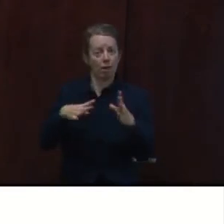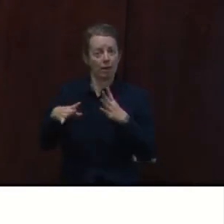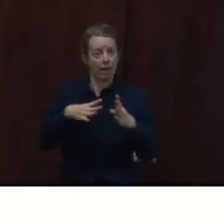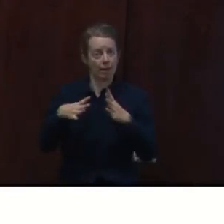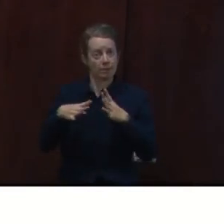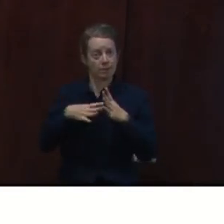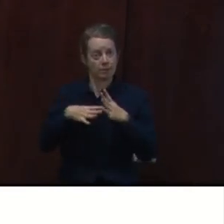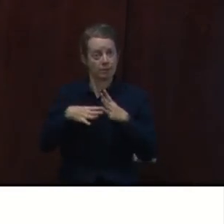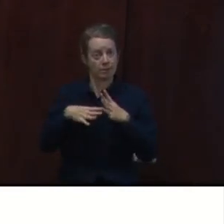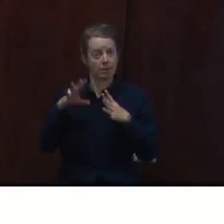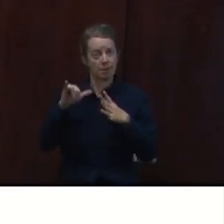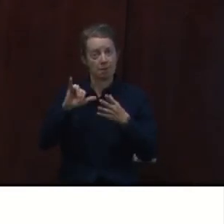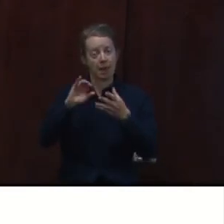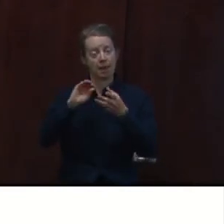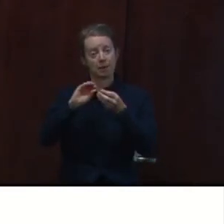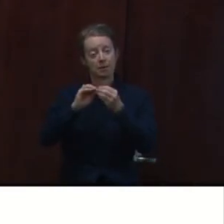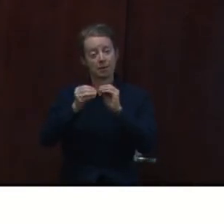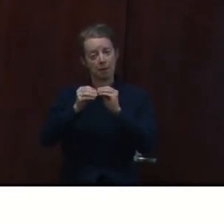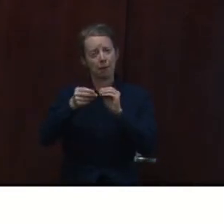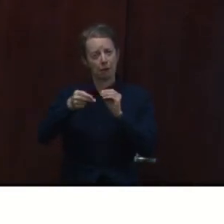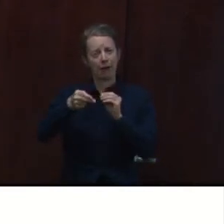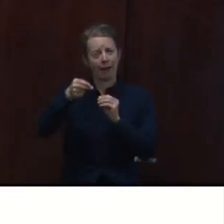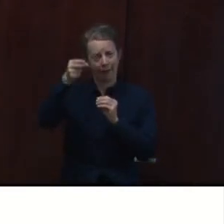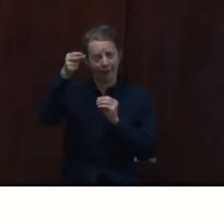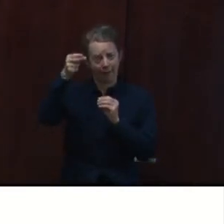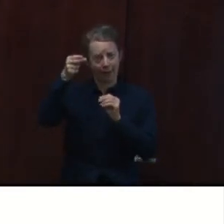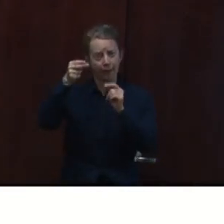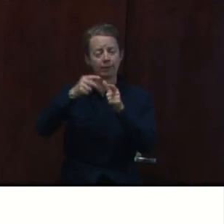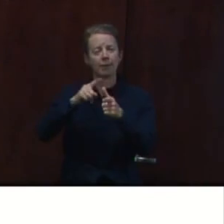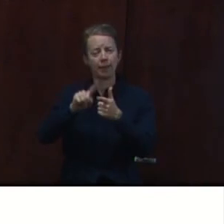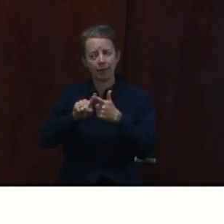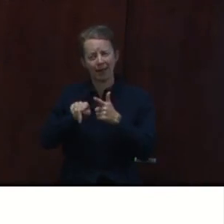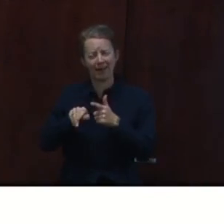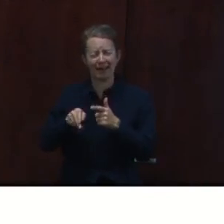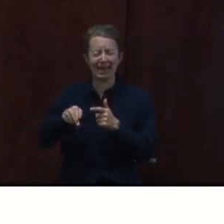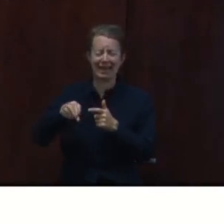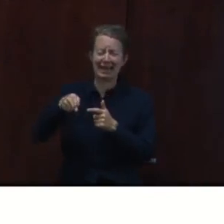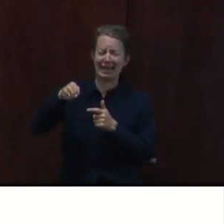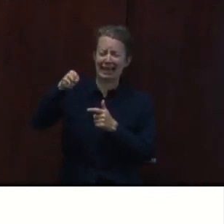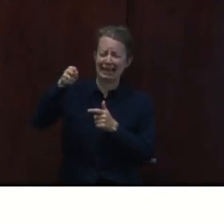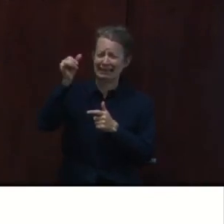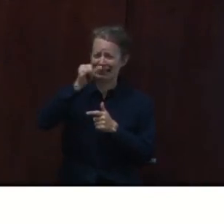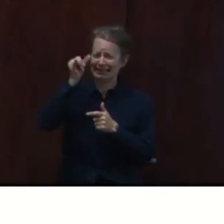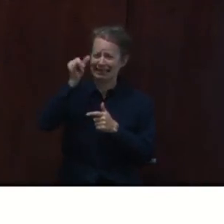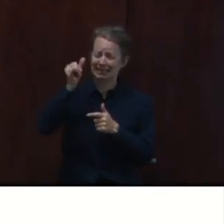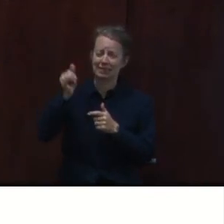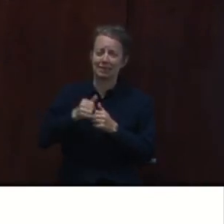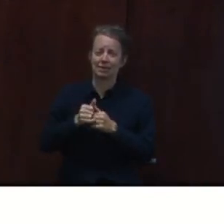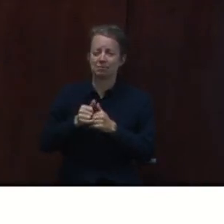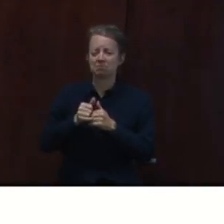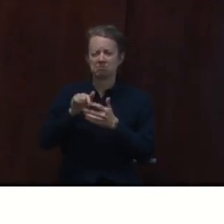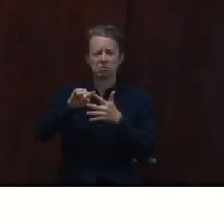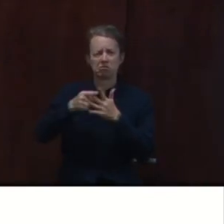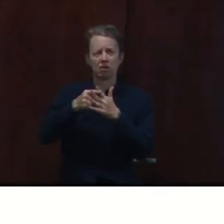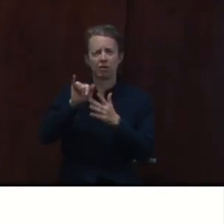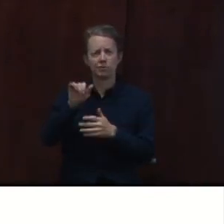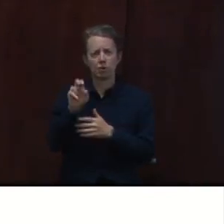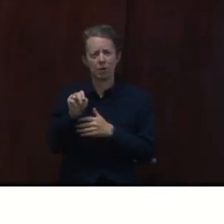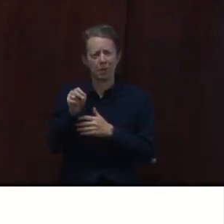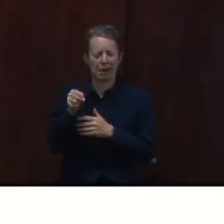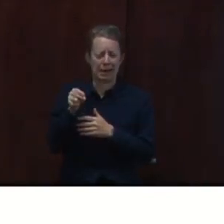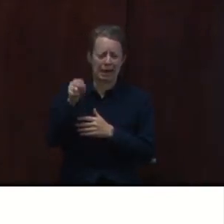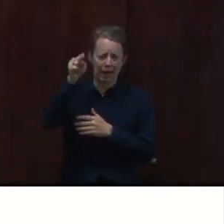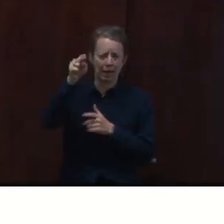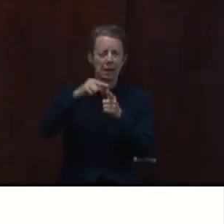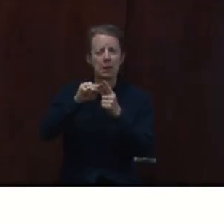that at a fairly high level. It increased and was at a very high level just around the beginning of January with a